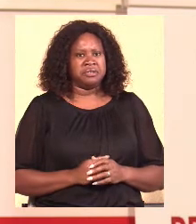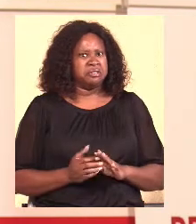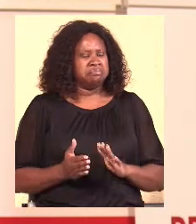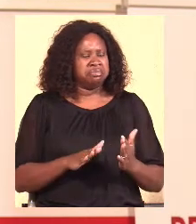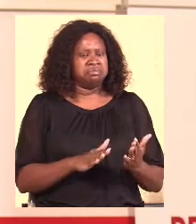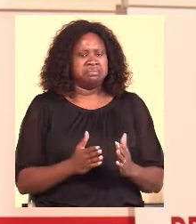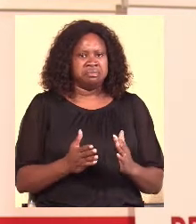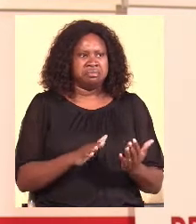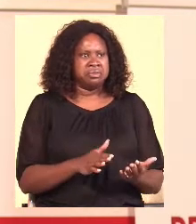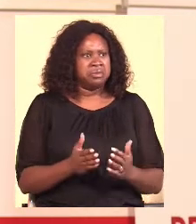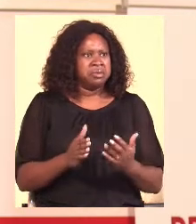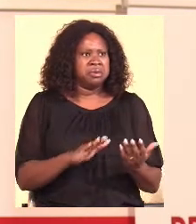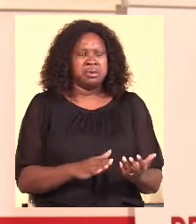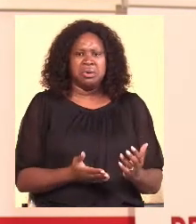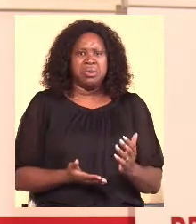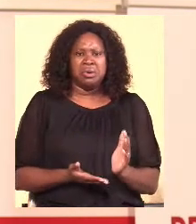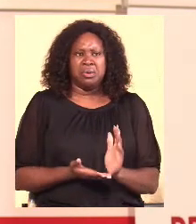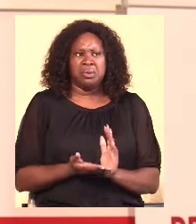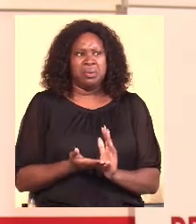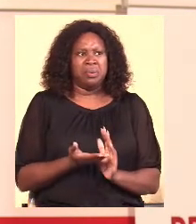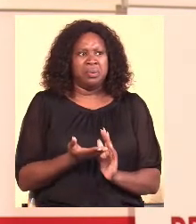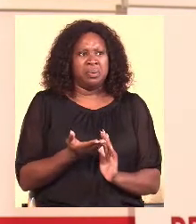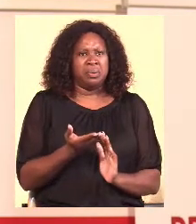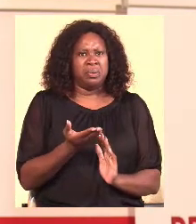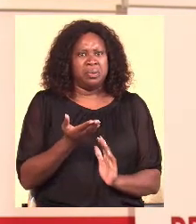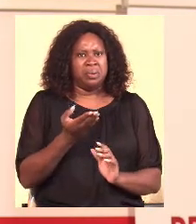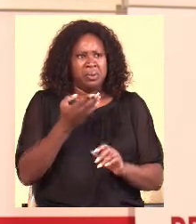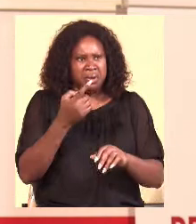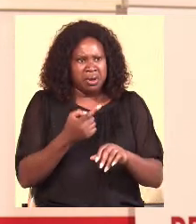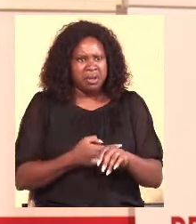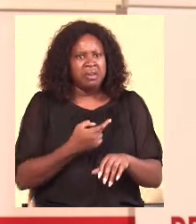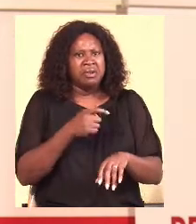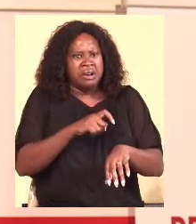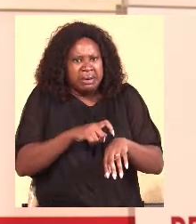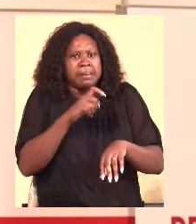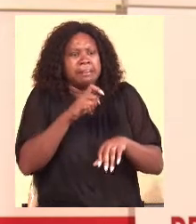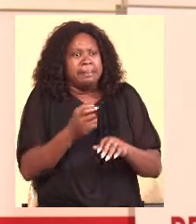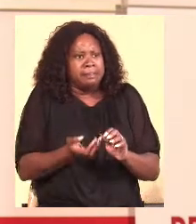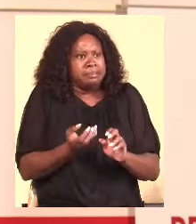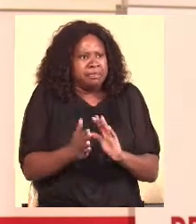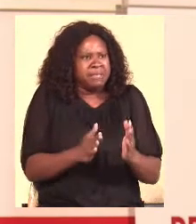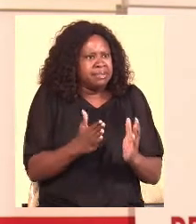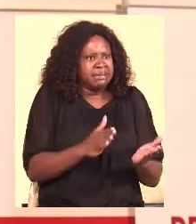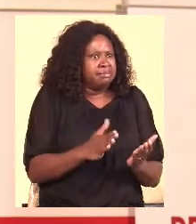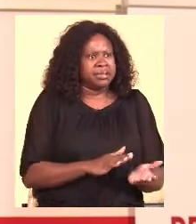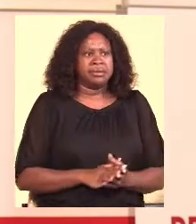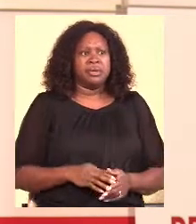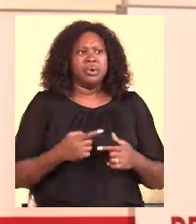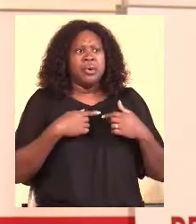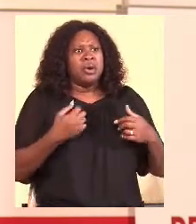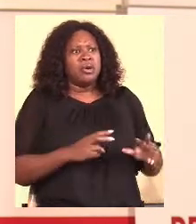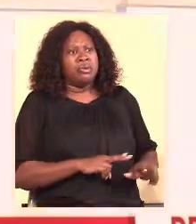fatalities were mounting nearly every minute. Our